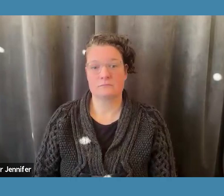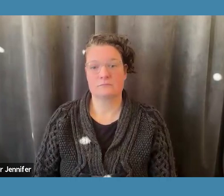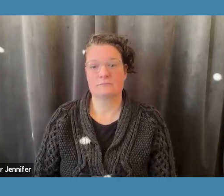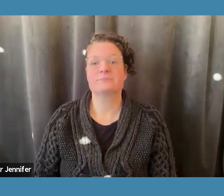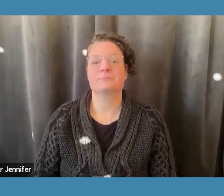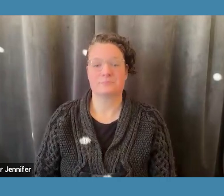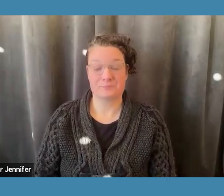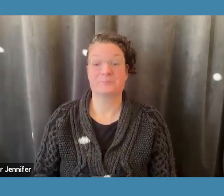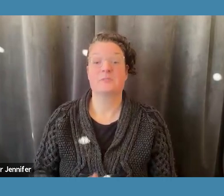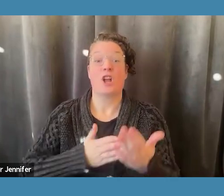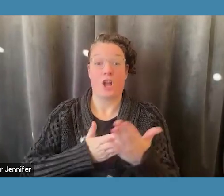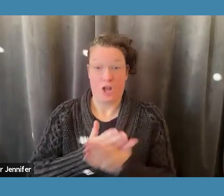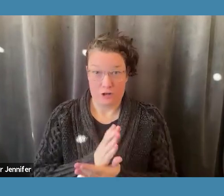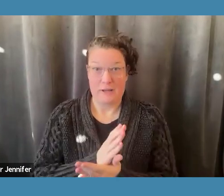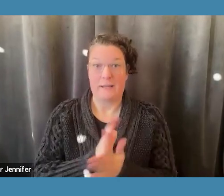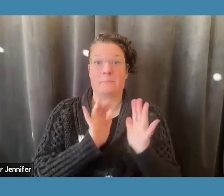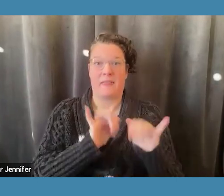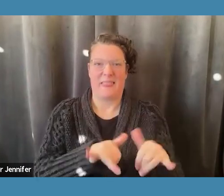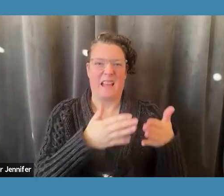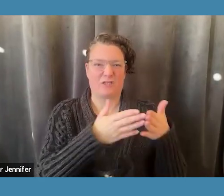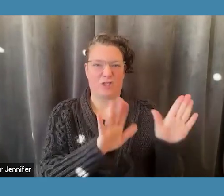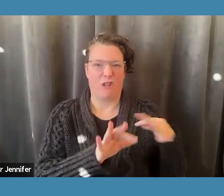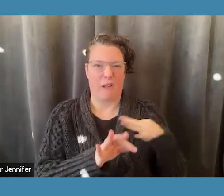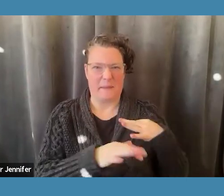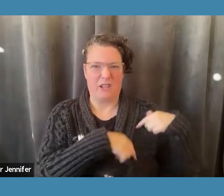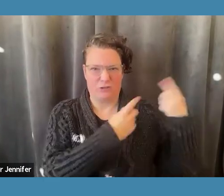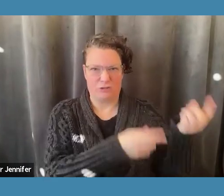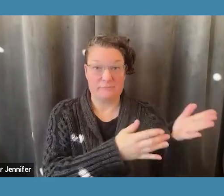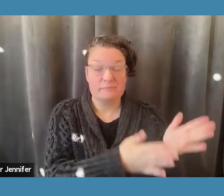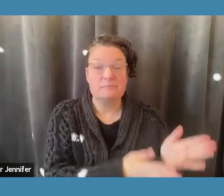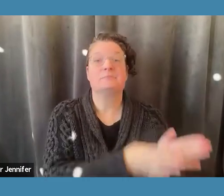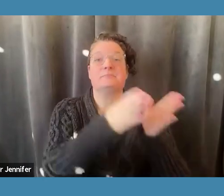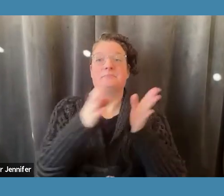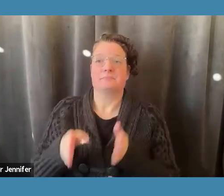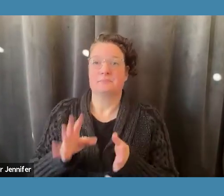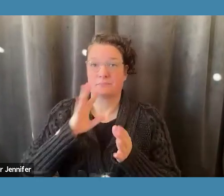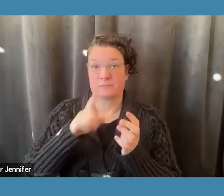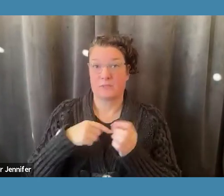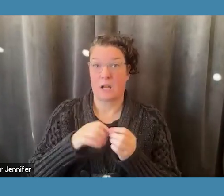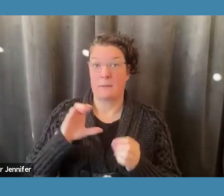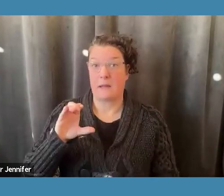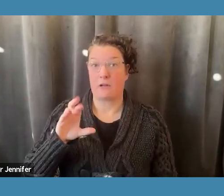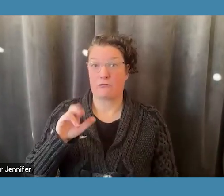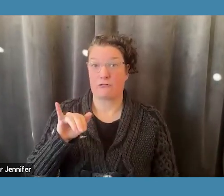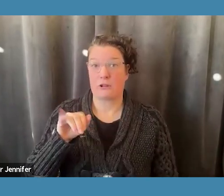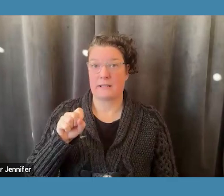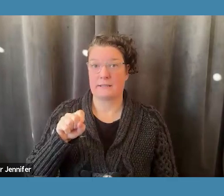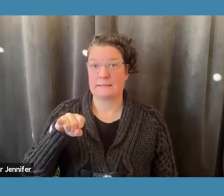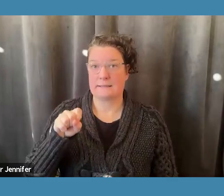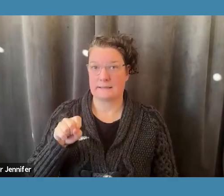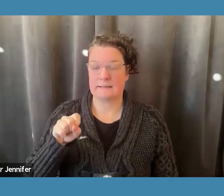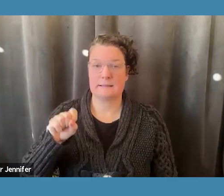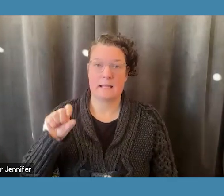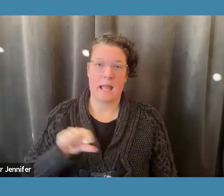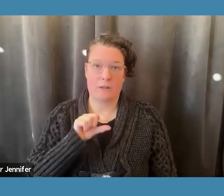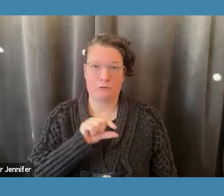All right, so I'm going to talk about crisis eligibility. And